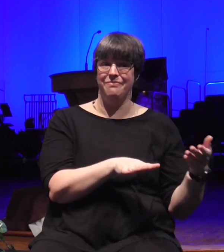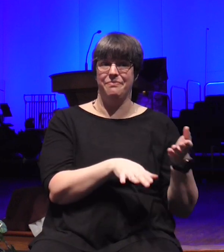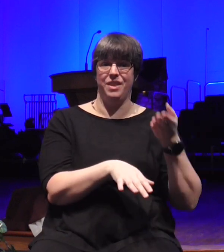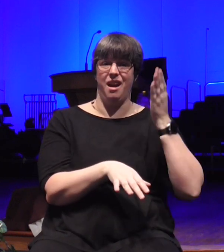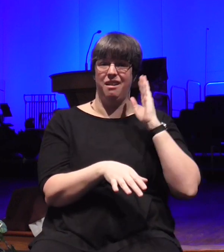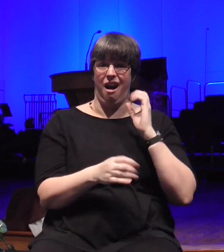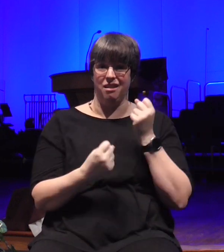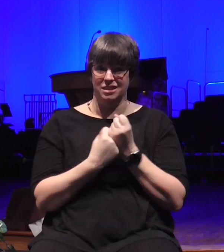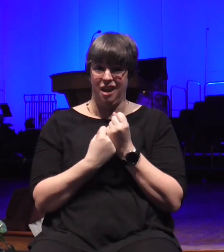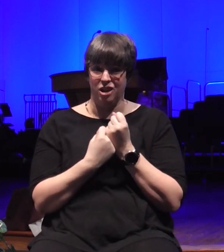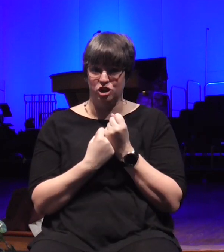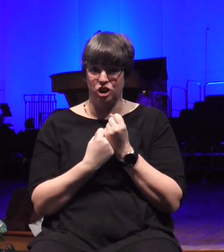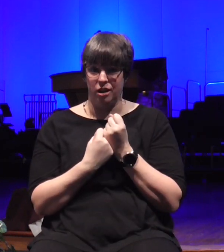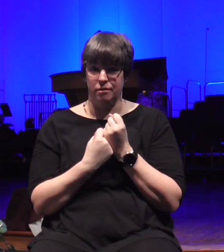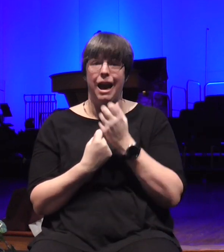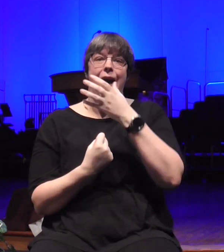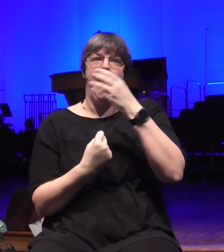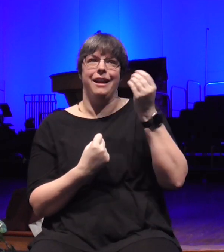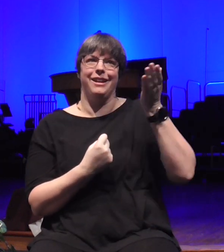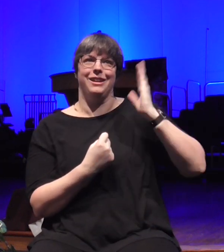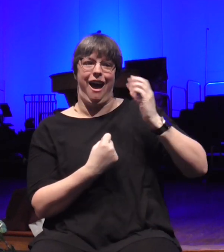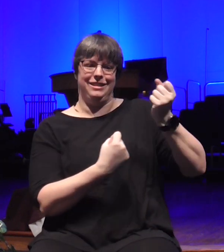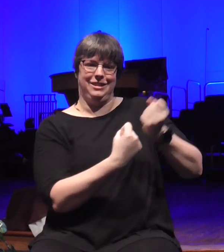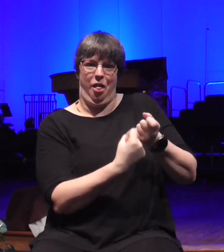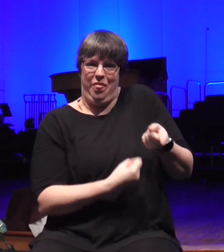gotcha. And God's got them.